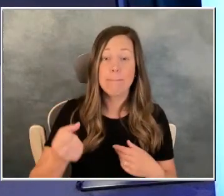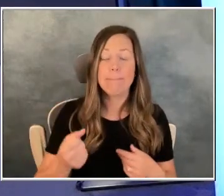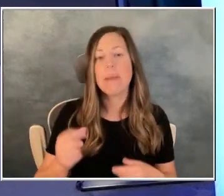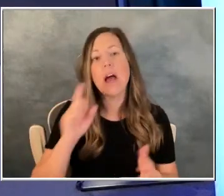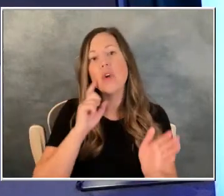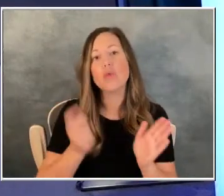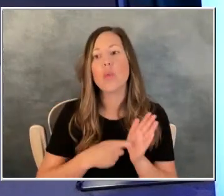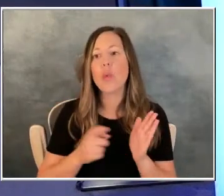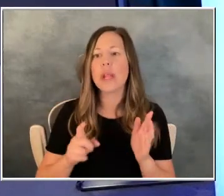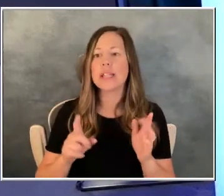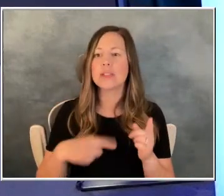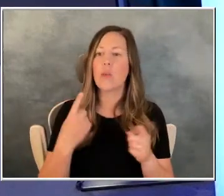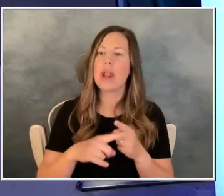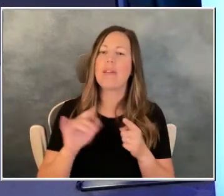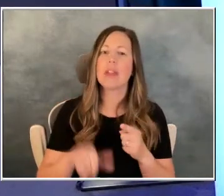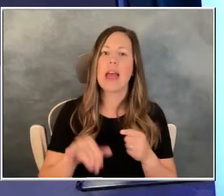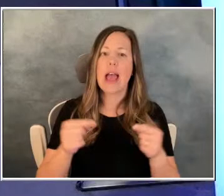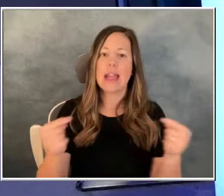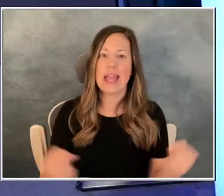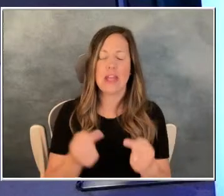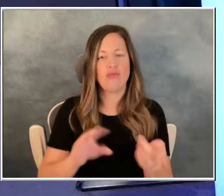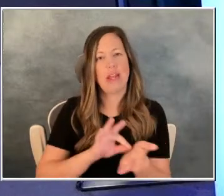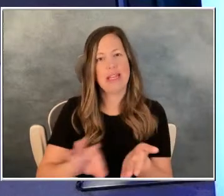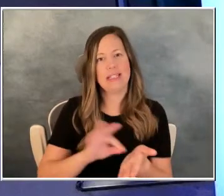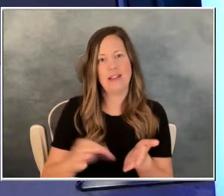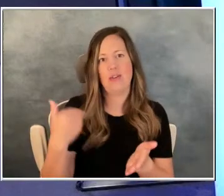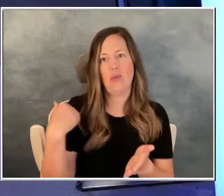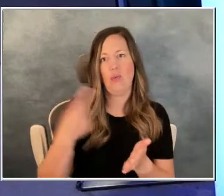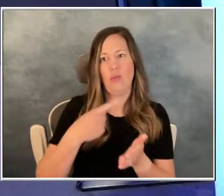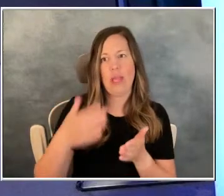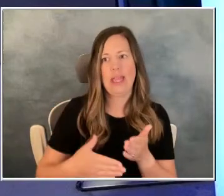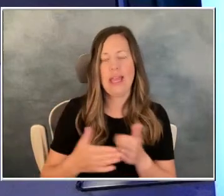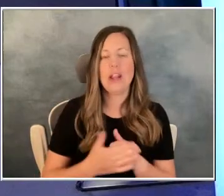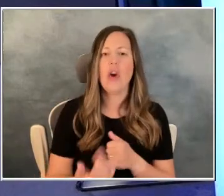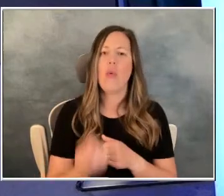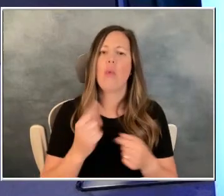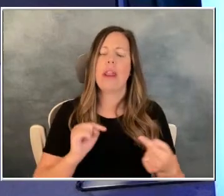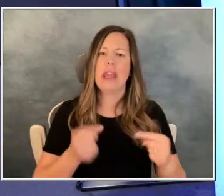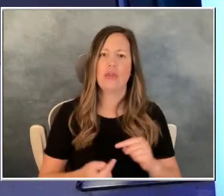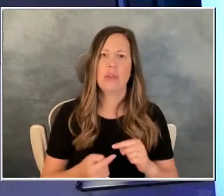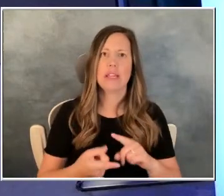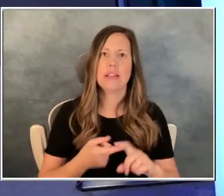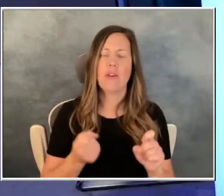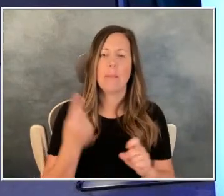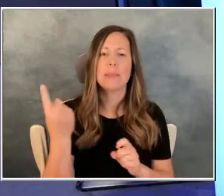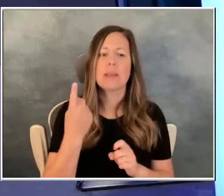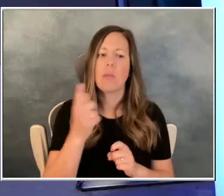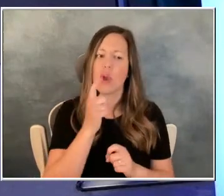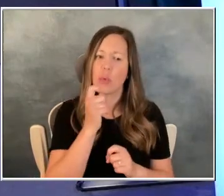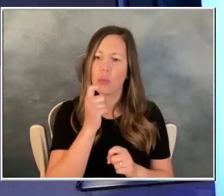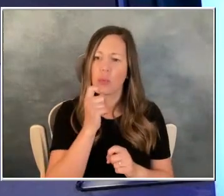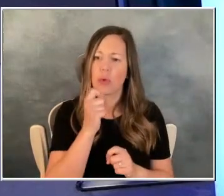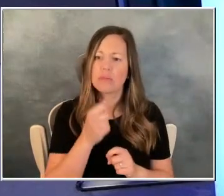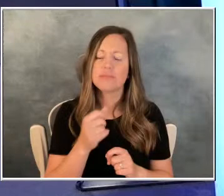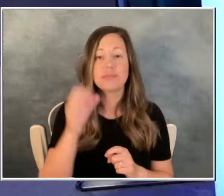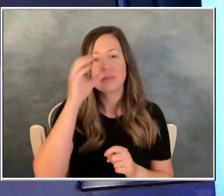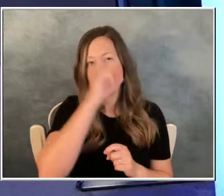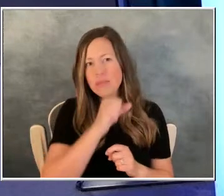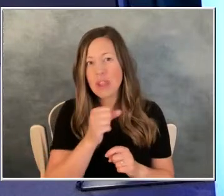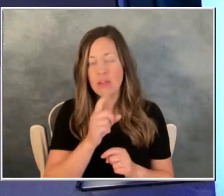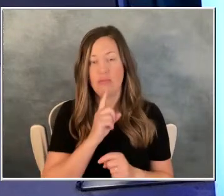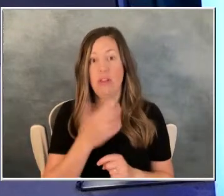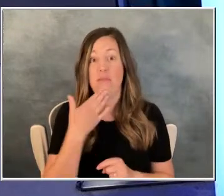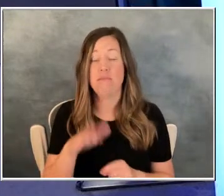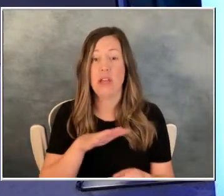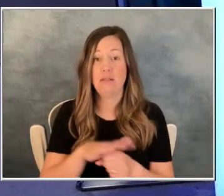through the injury tally over the weekend, one of our injuries was someone who was apparently injured badly enough to come to the ER